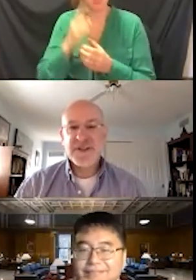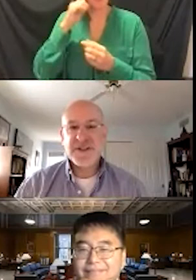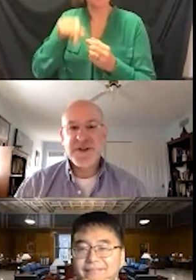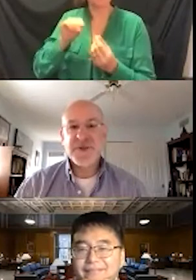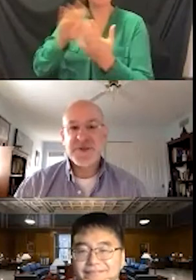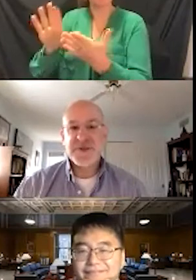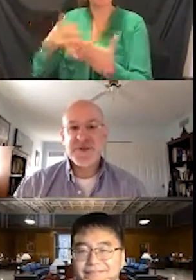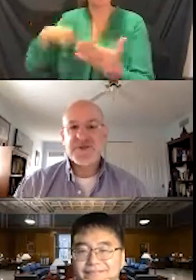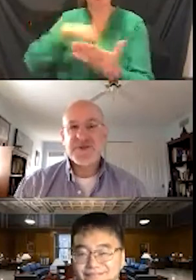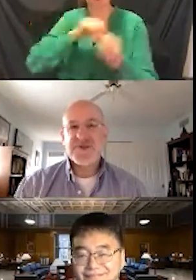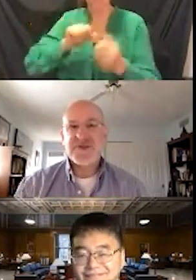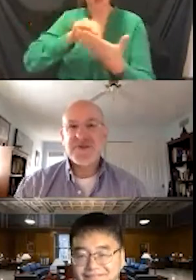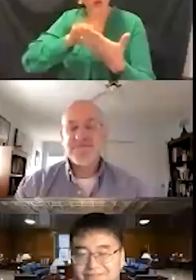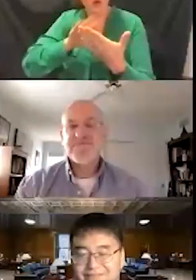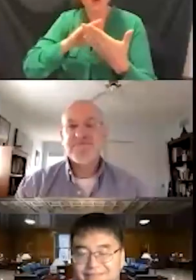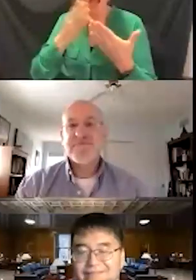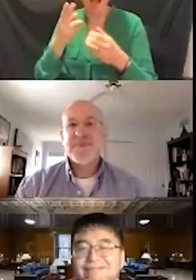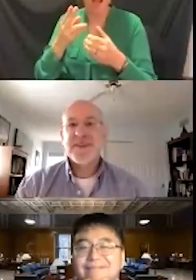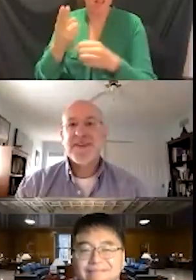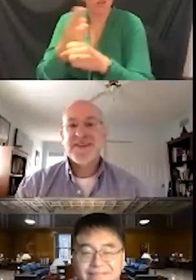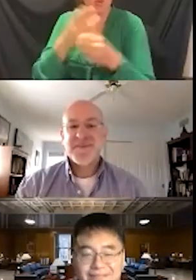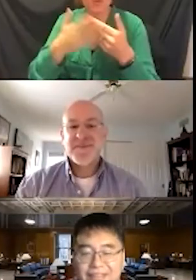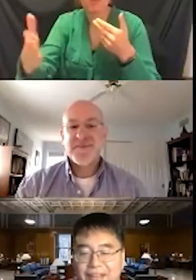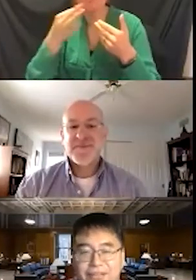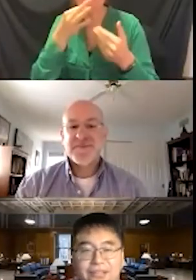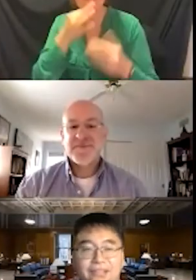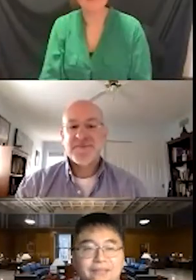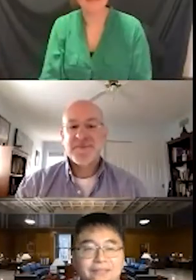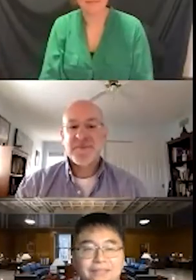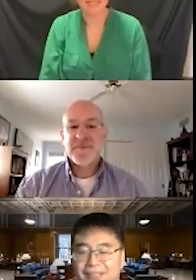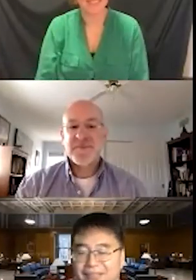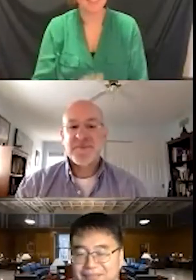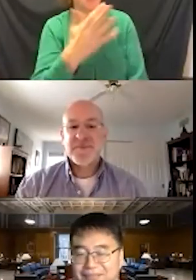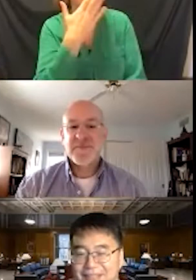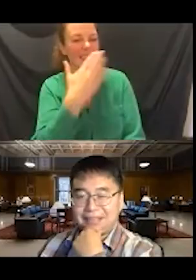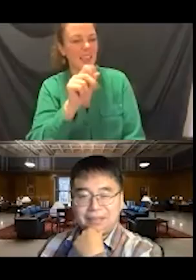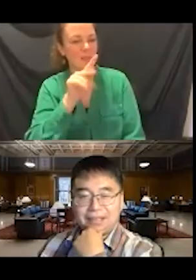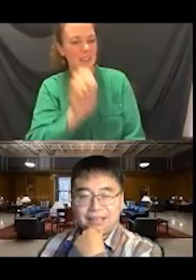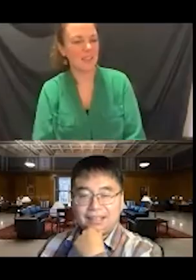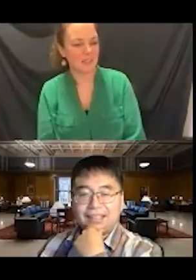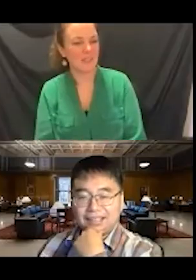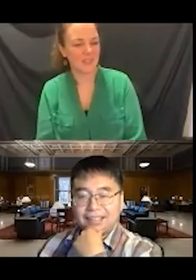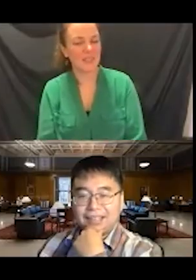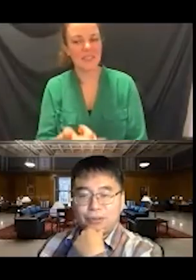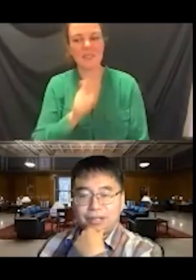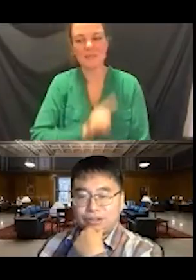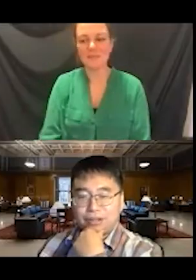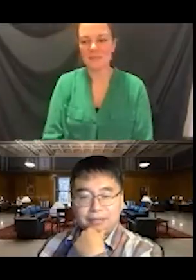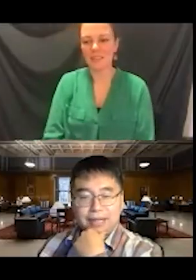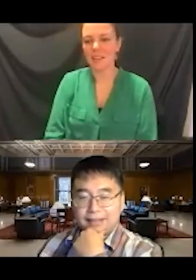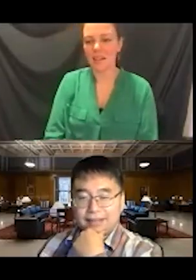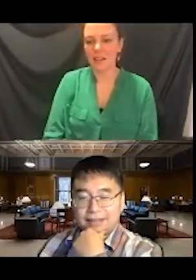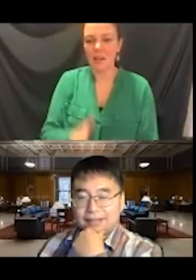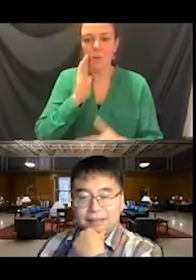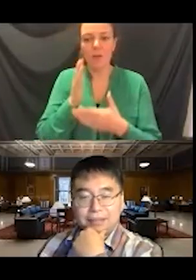us could use in the near future. Thank you, Steve. Let me quickly share